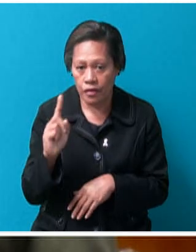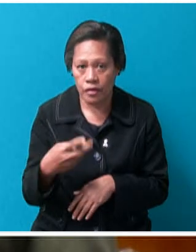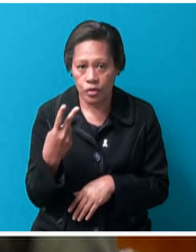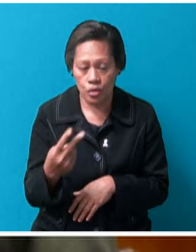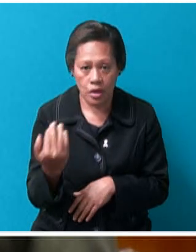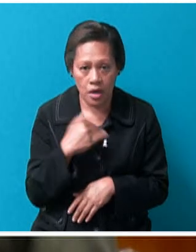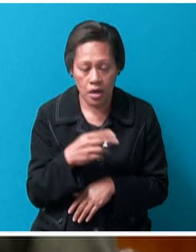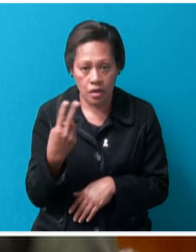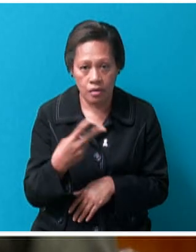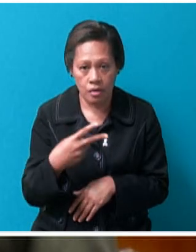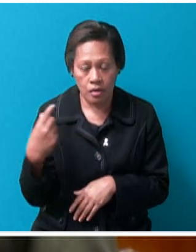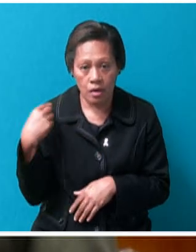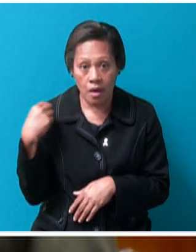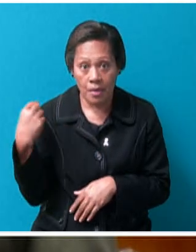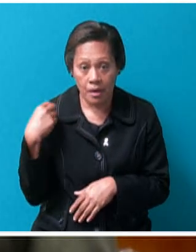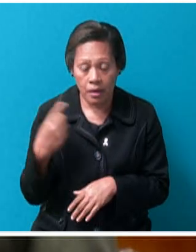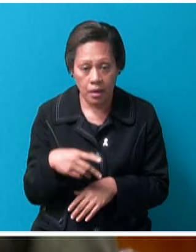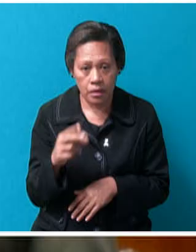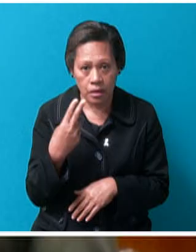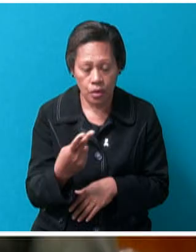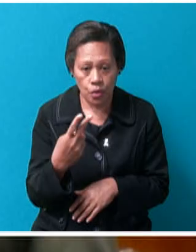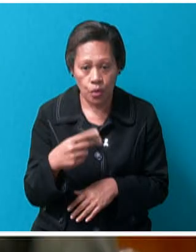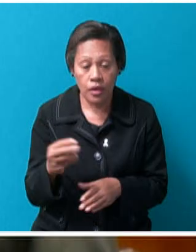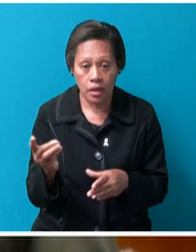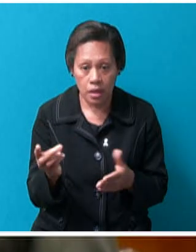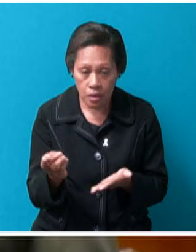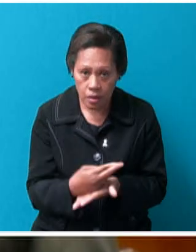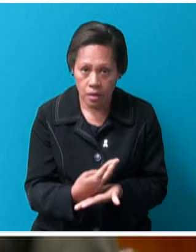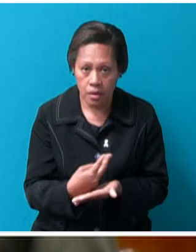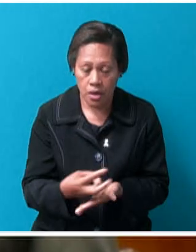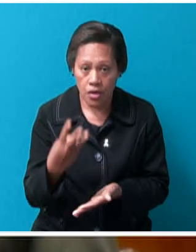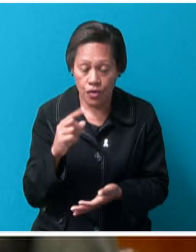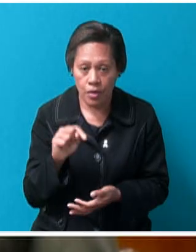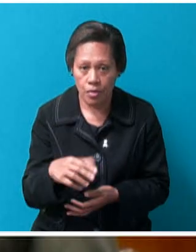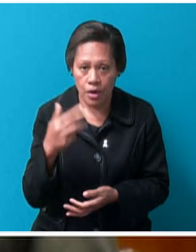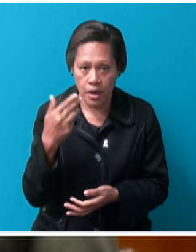44,212 applications with a total revenue earning of $3.8 million.